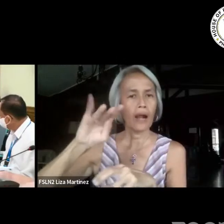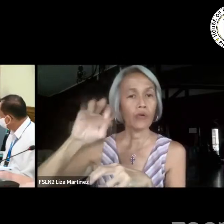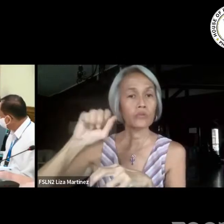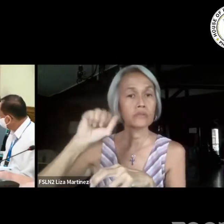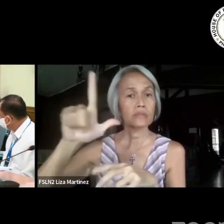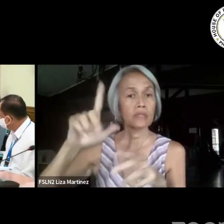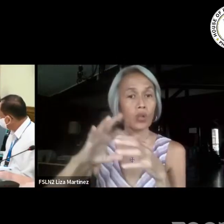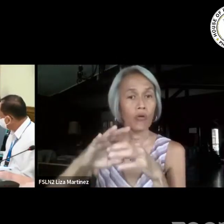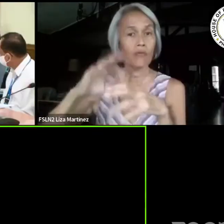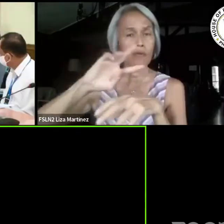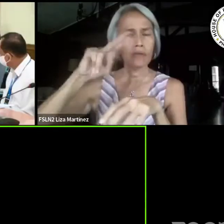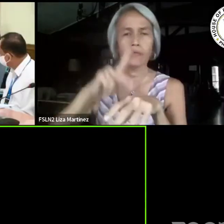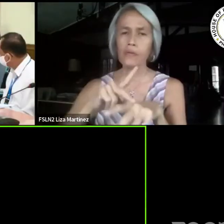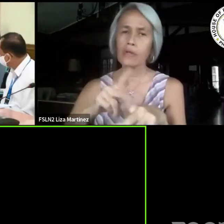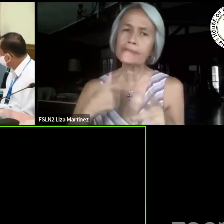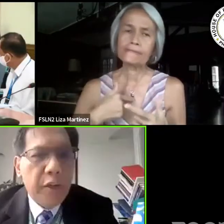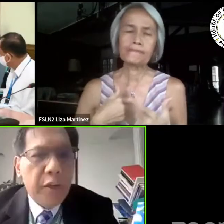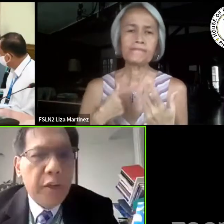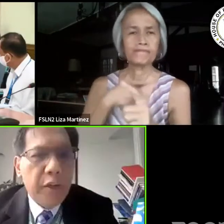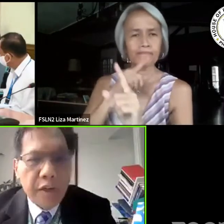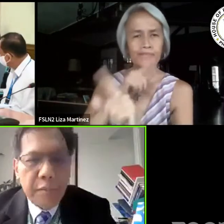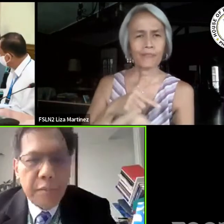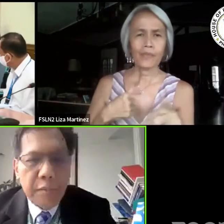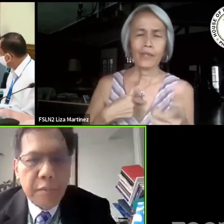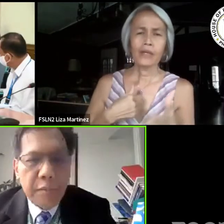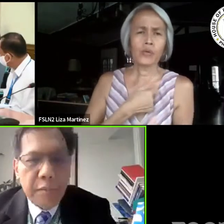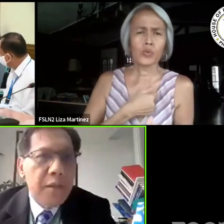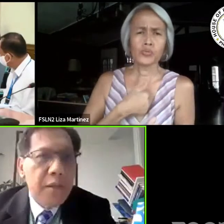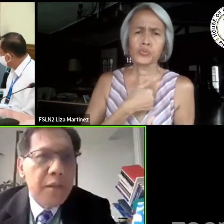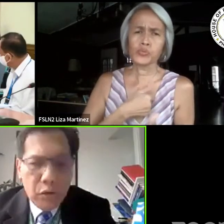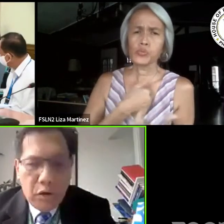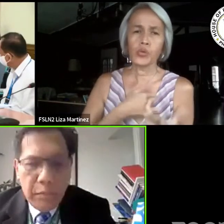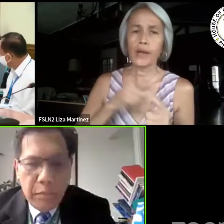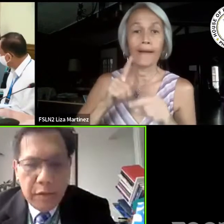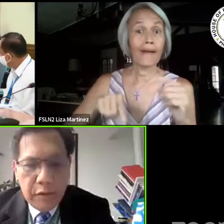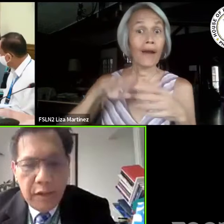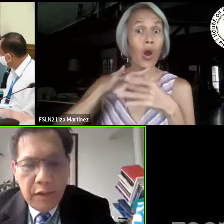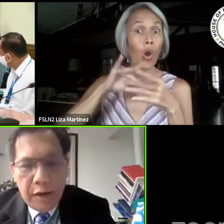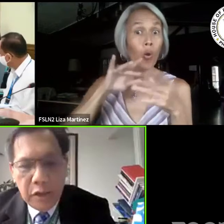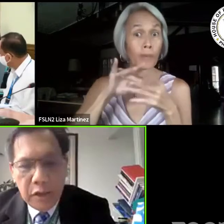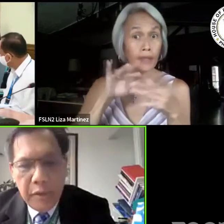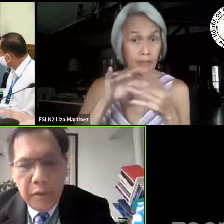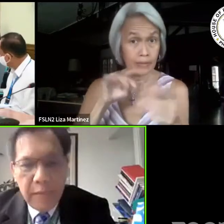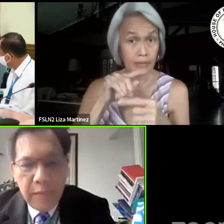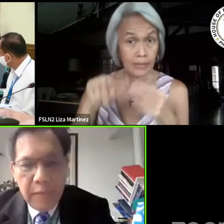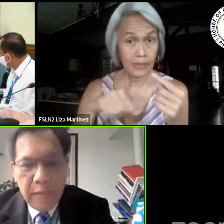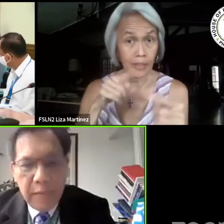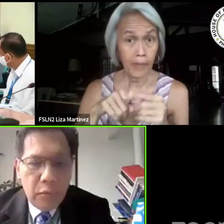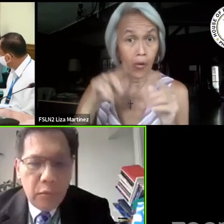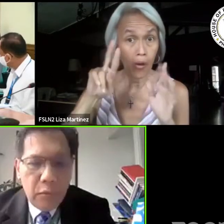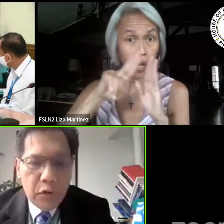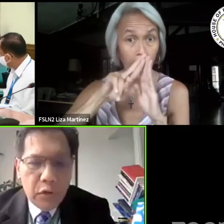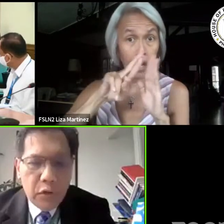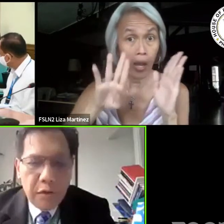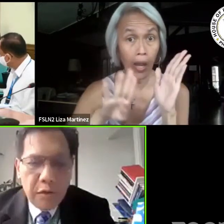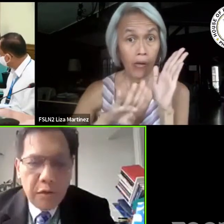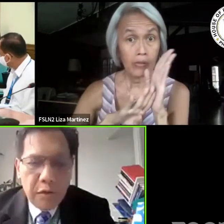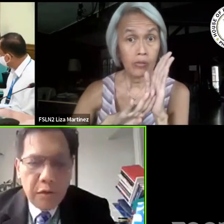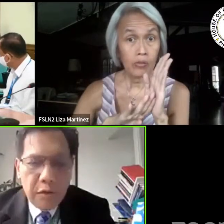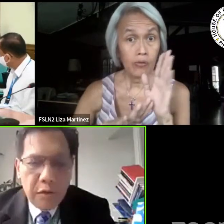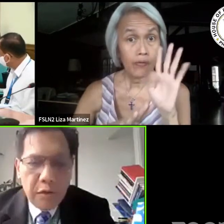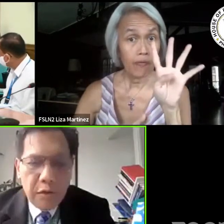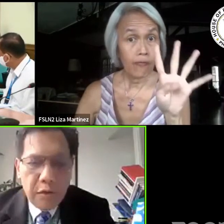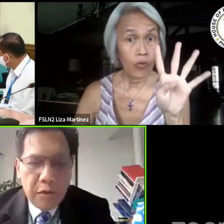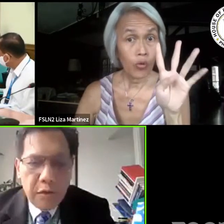I'm sorry I could not comment on the, I hope you can hear me, but I was asked to comment on the House Bill